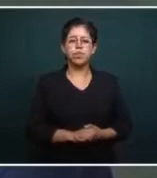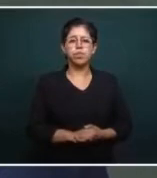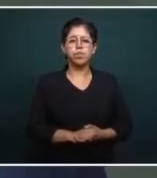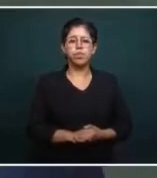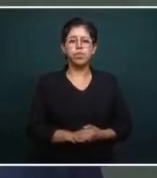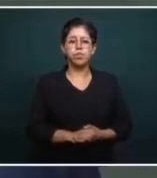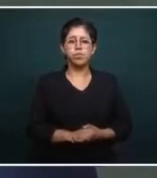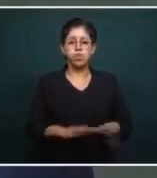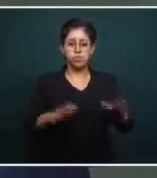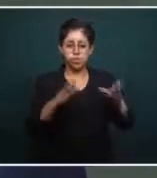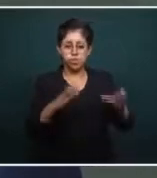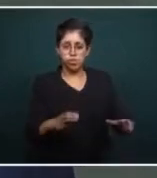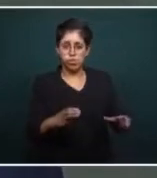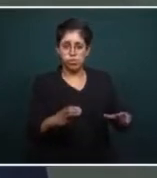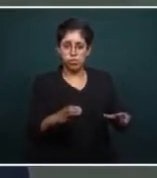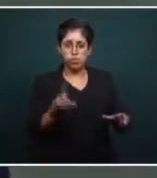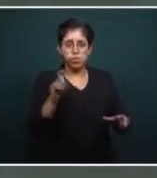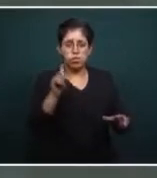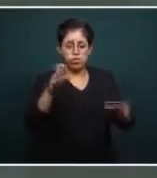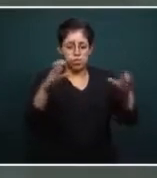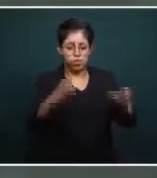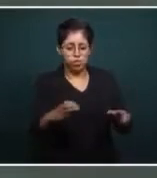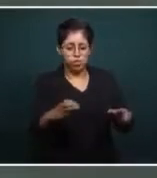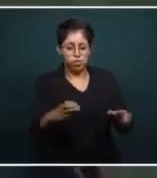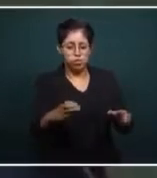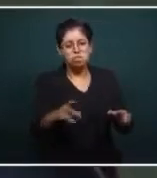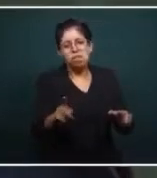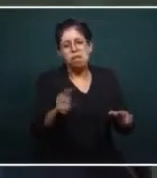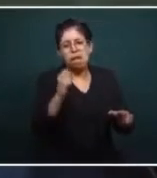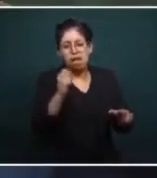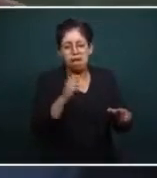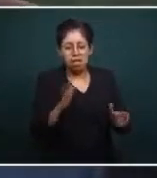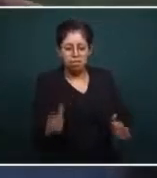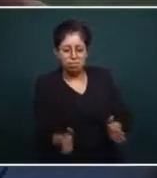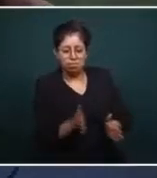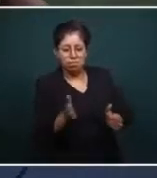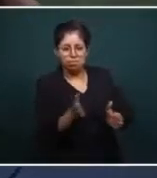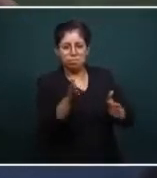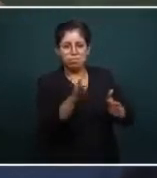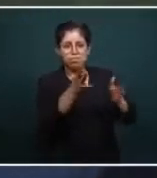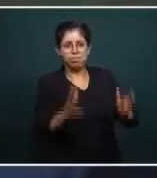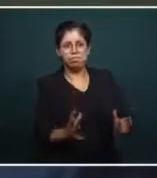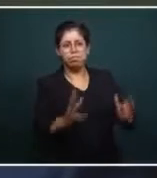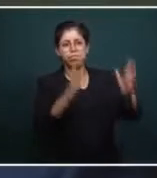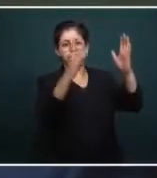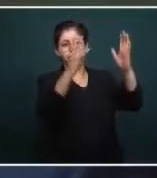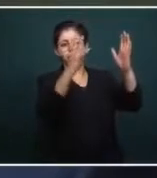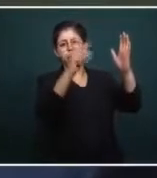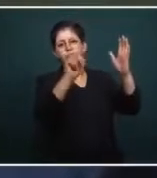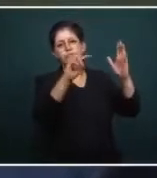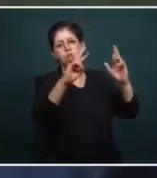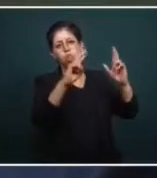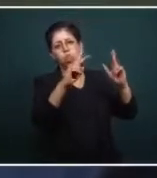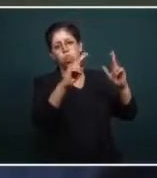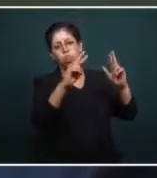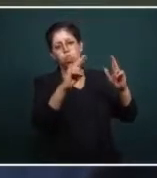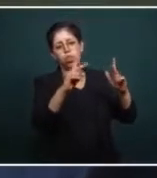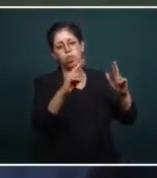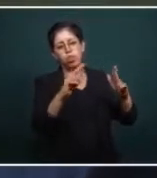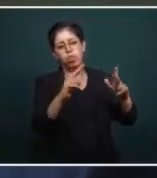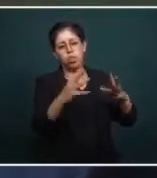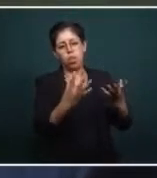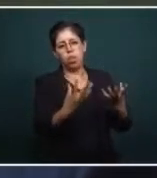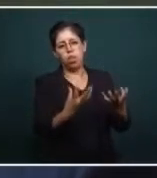in an area, fosa, in an area that was se hizo in a una hole, parte baja, in a